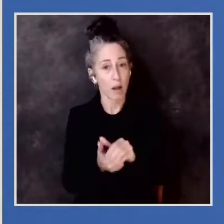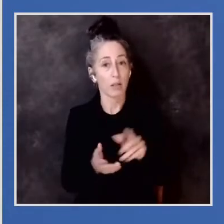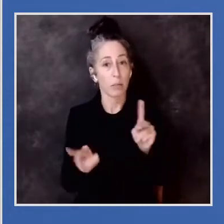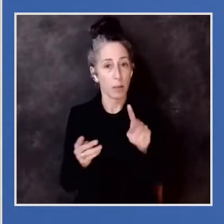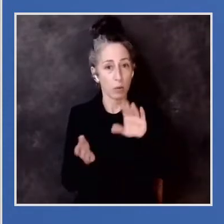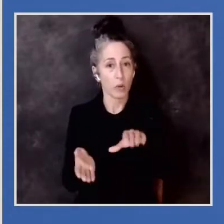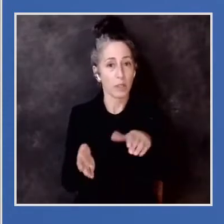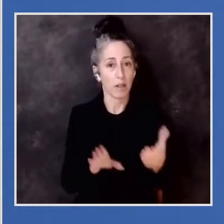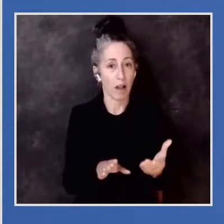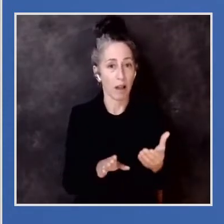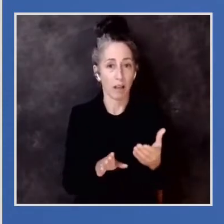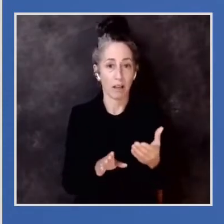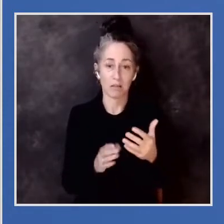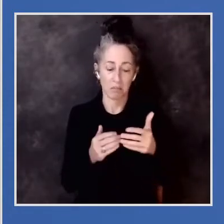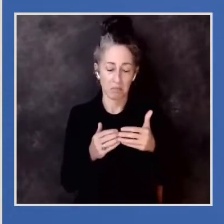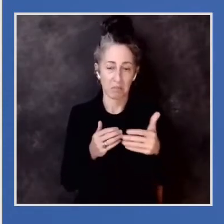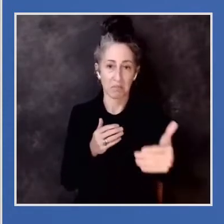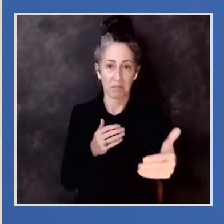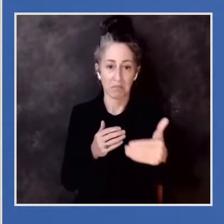several months.